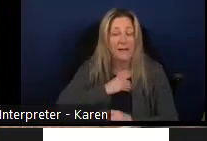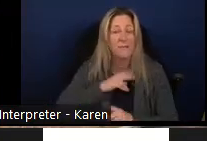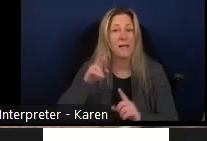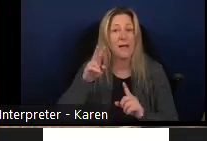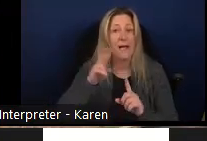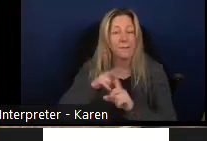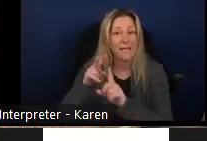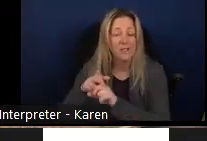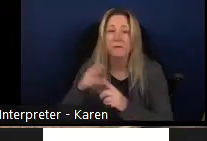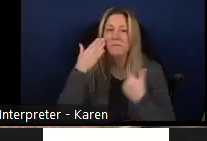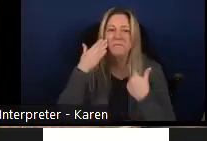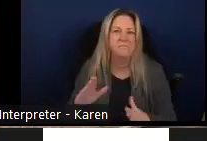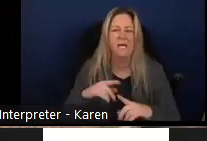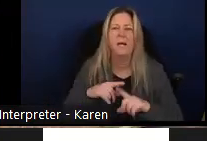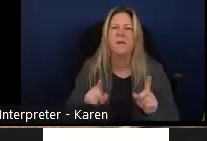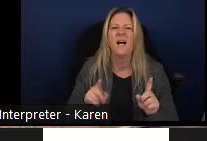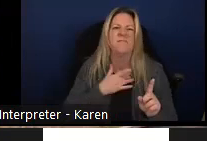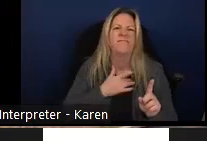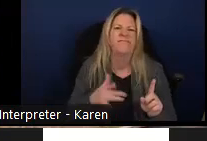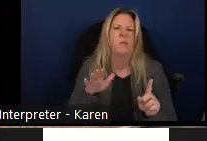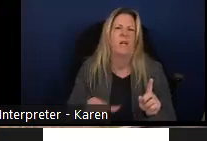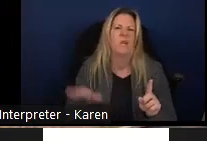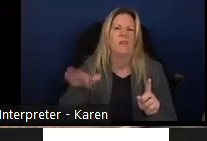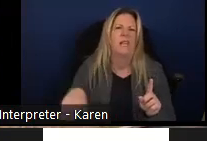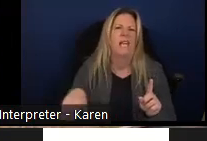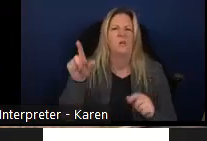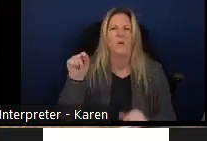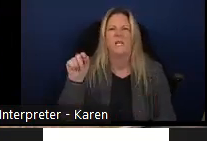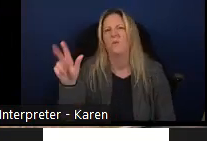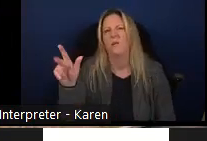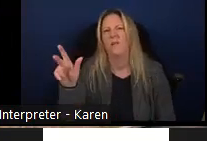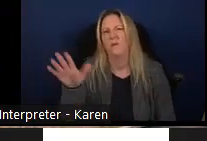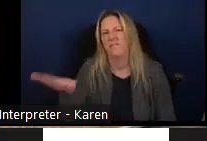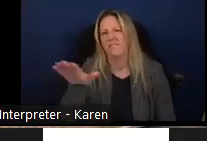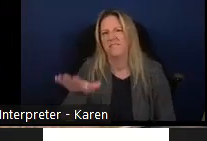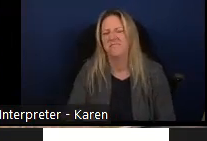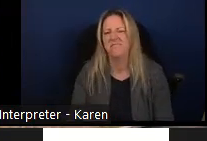likely be around that late 2023 timeframe.